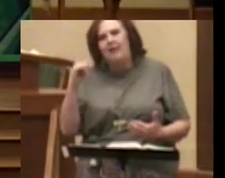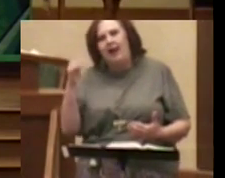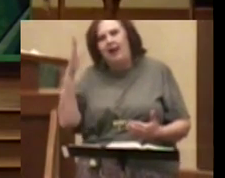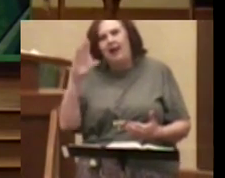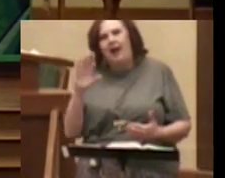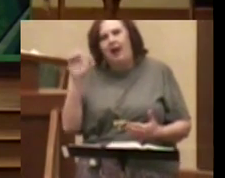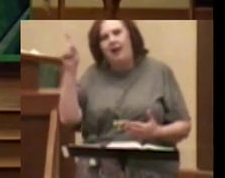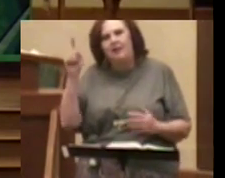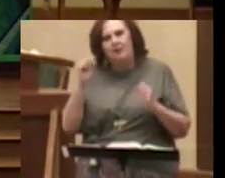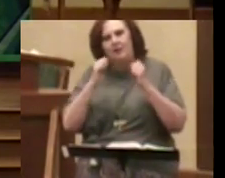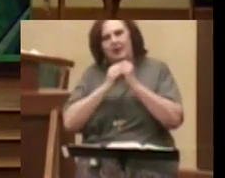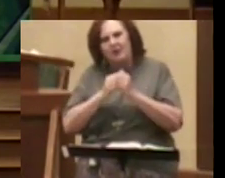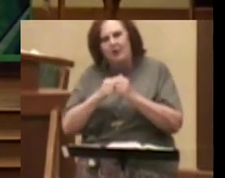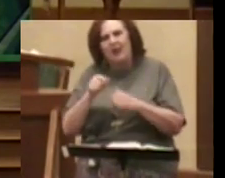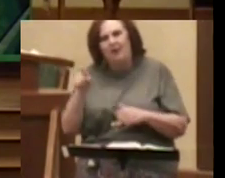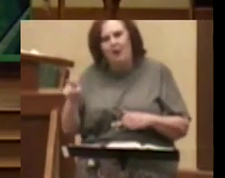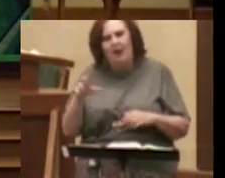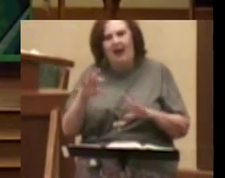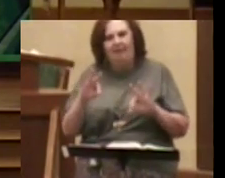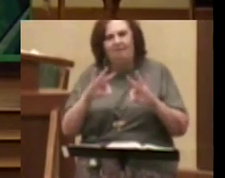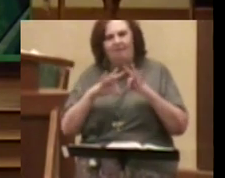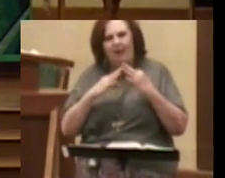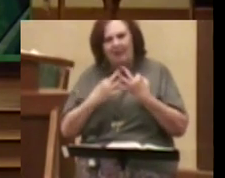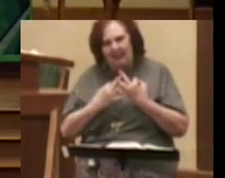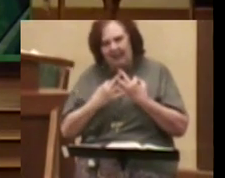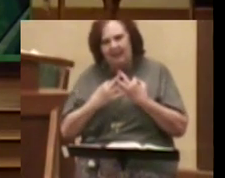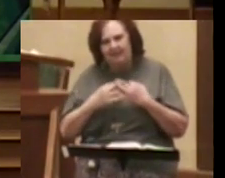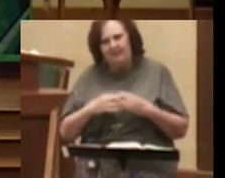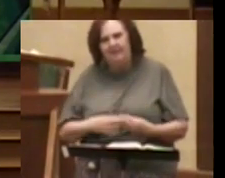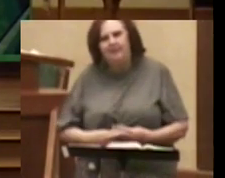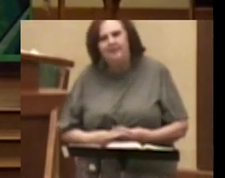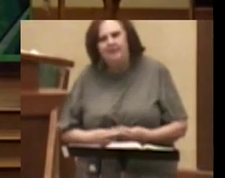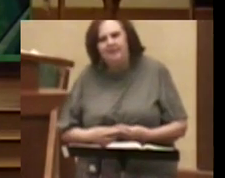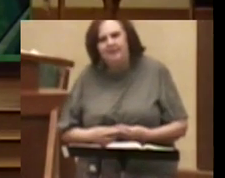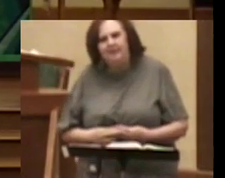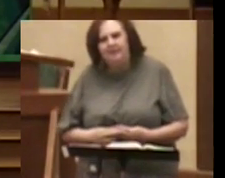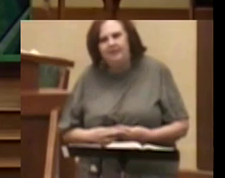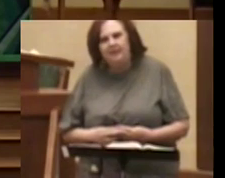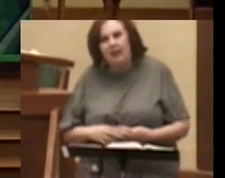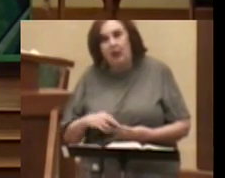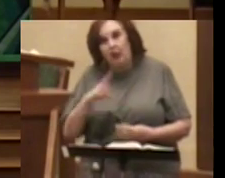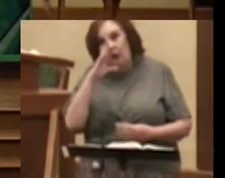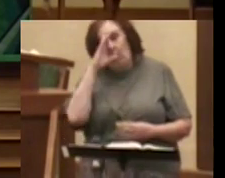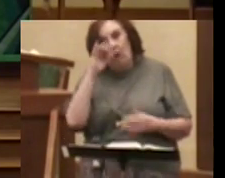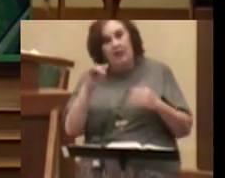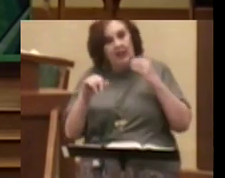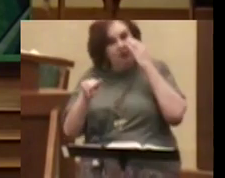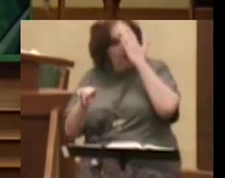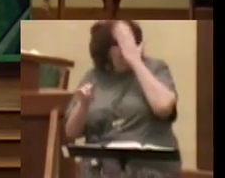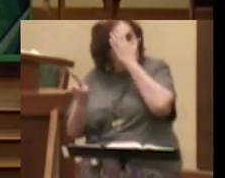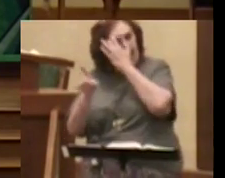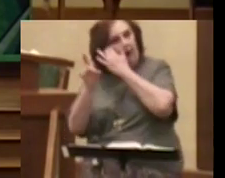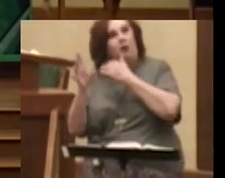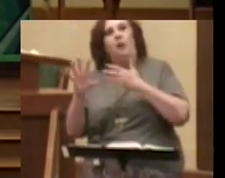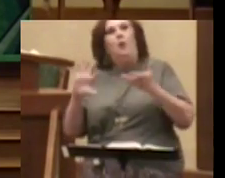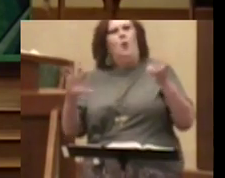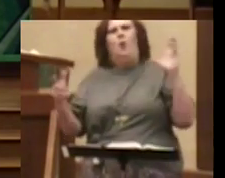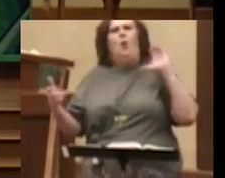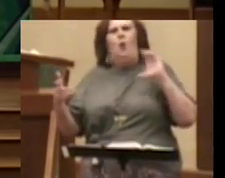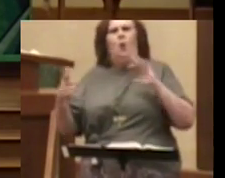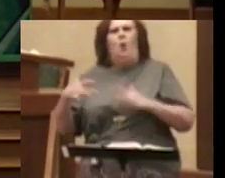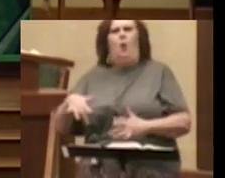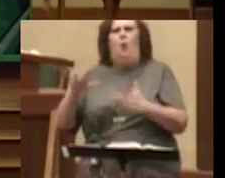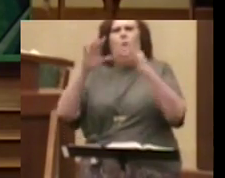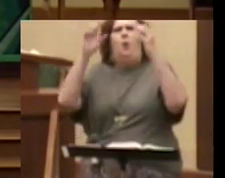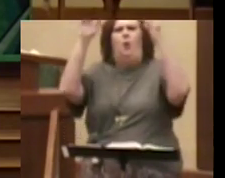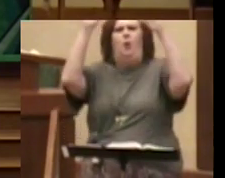God was with her and her family. Now, as you know, in the midst of that hurricane, there was great damage, but one of